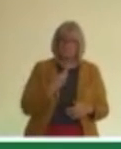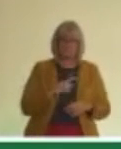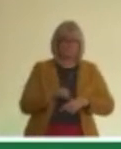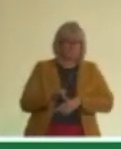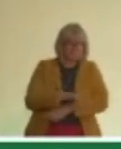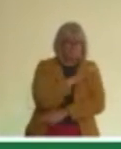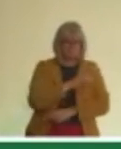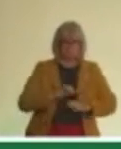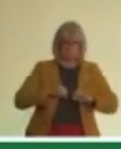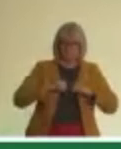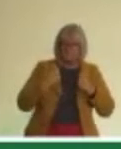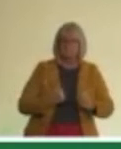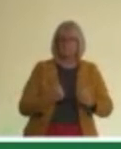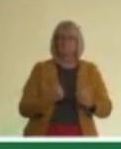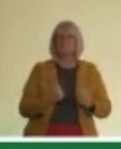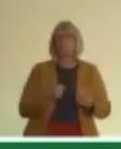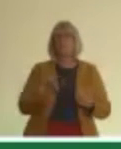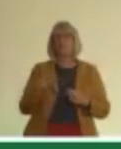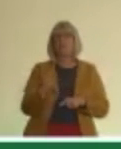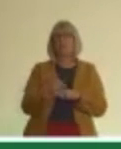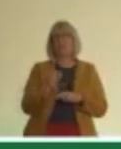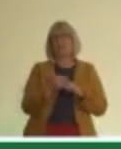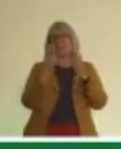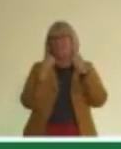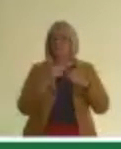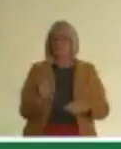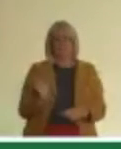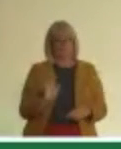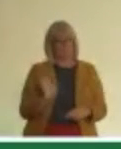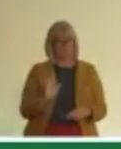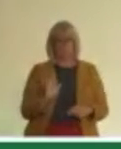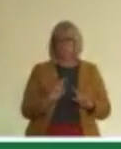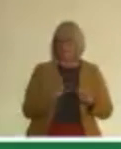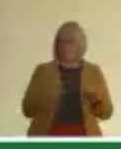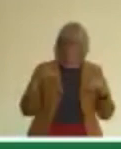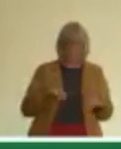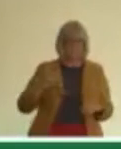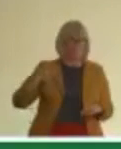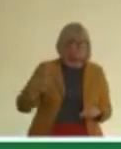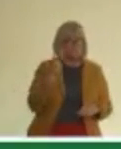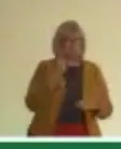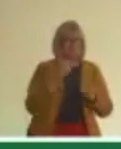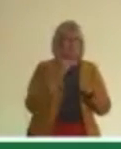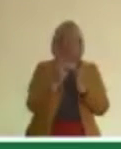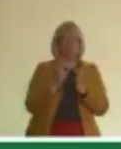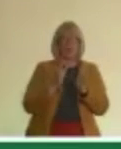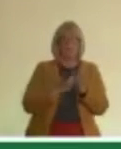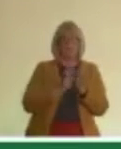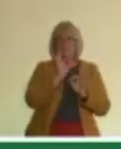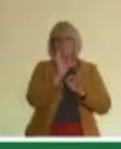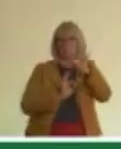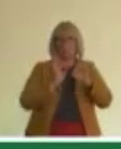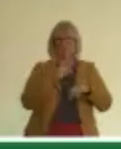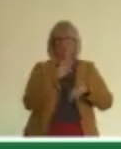She will not let anything go. And I cannot wait for that first Prime Minister's question time, when we hear the Speaker call on the